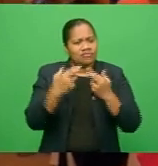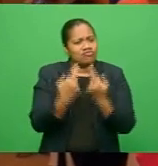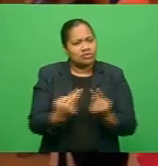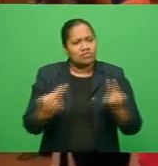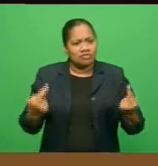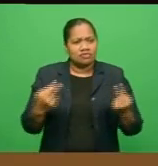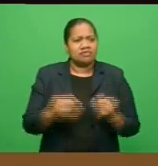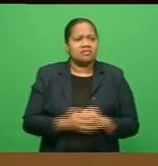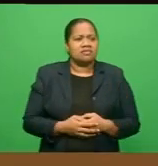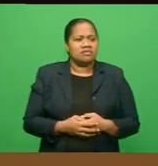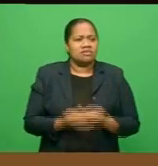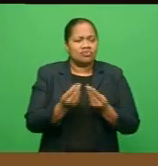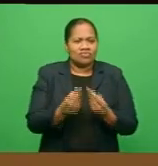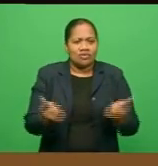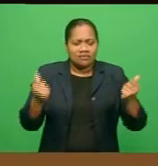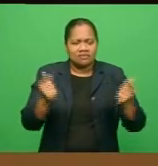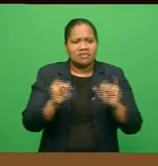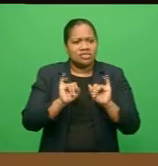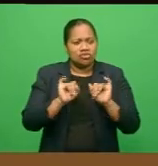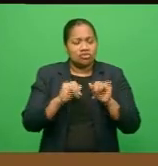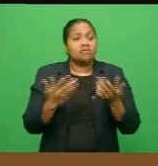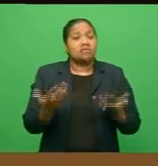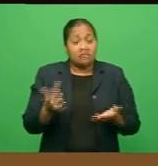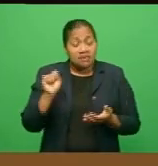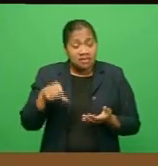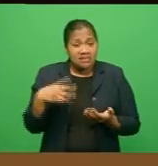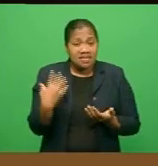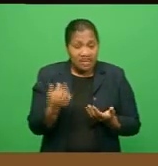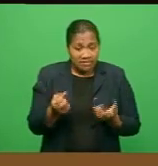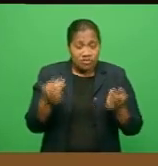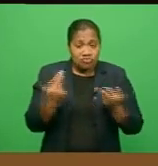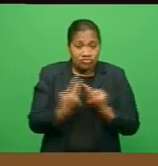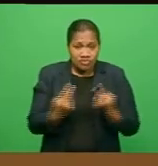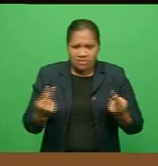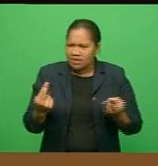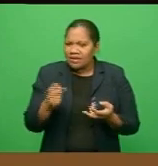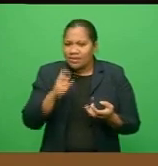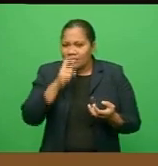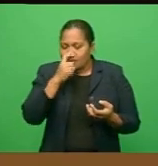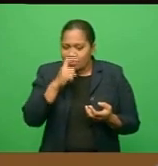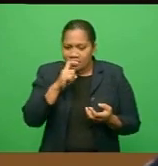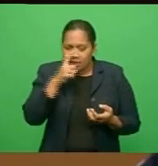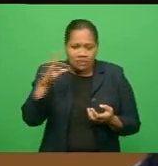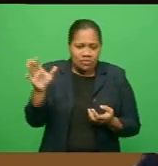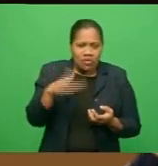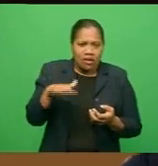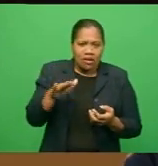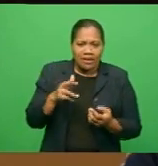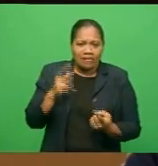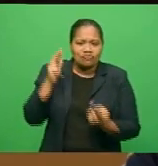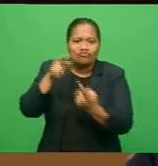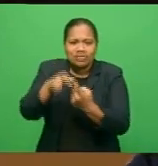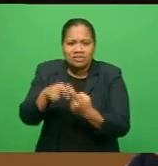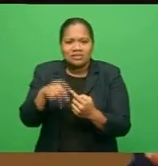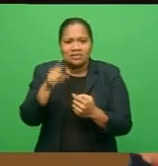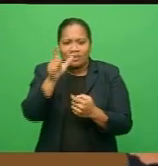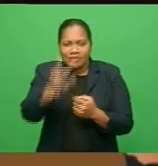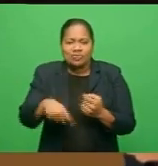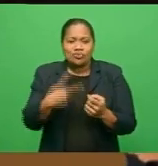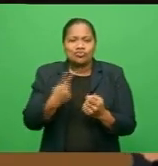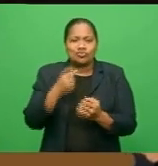with existing resources, it's not possible to reach or serve all of those who have experienced violence or to make them